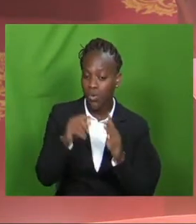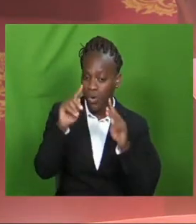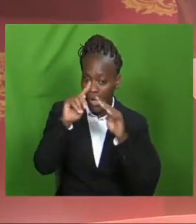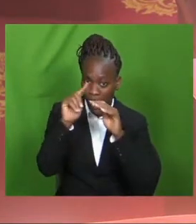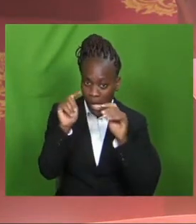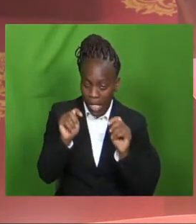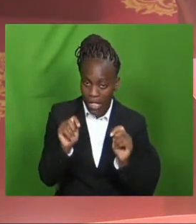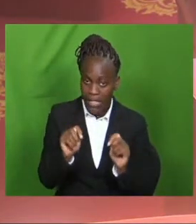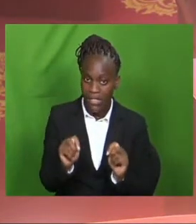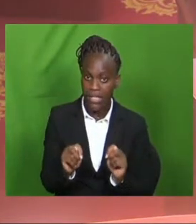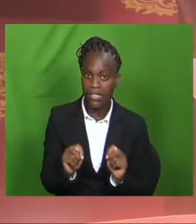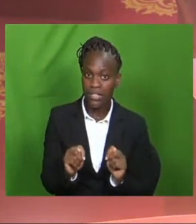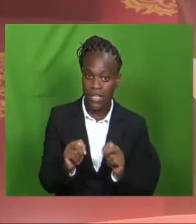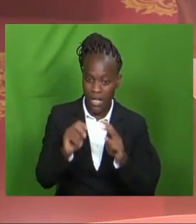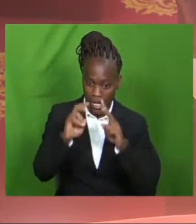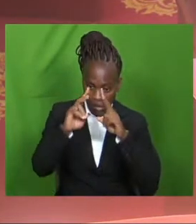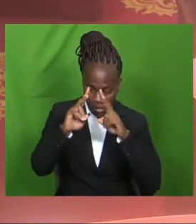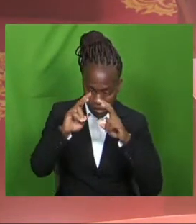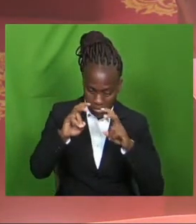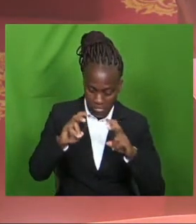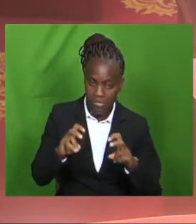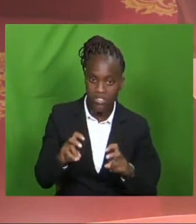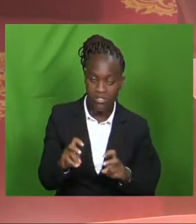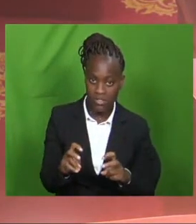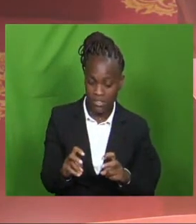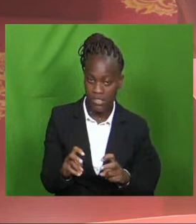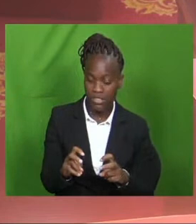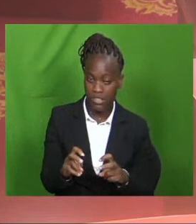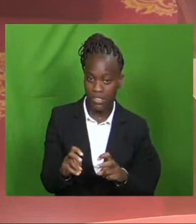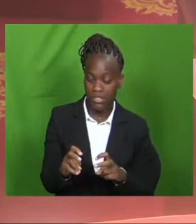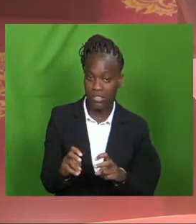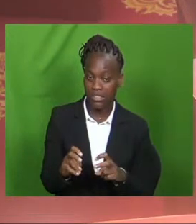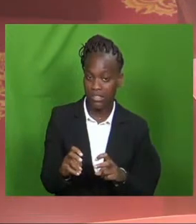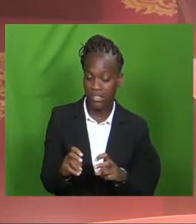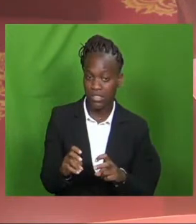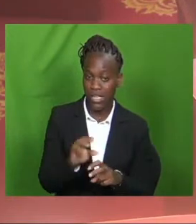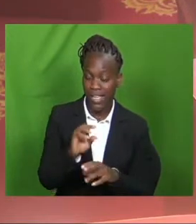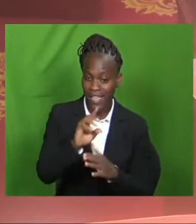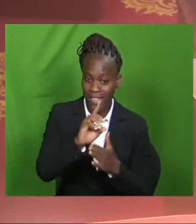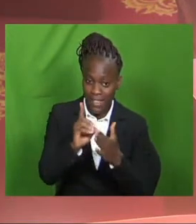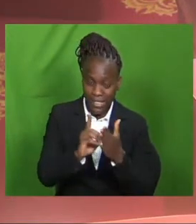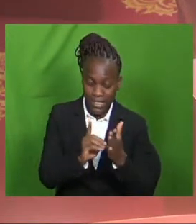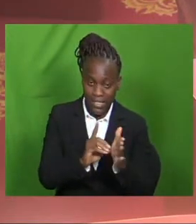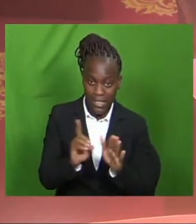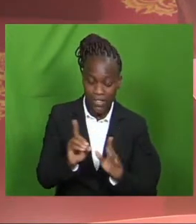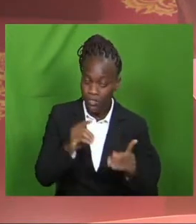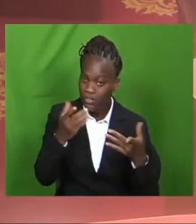geotechnical studies and the design thereafter.